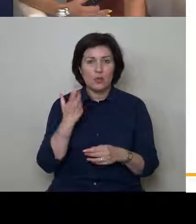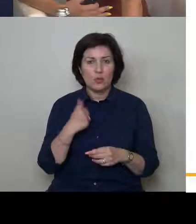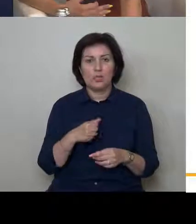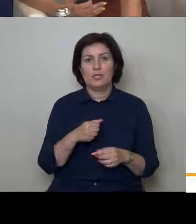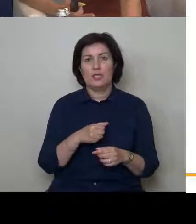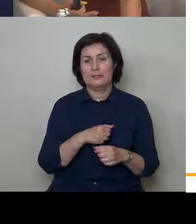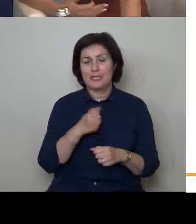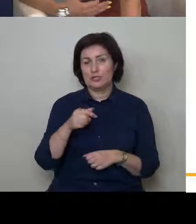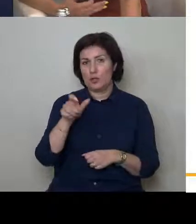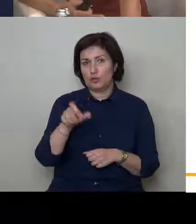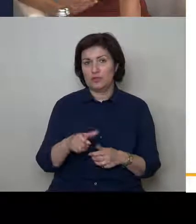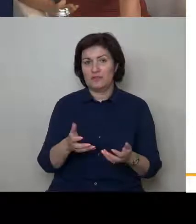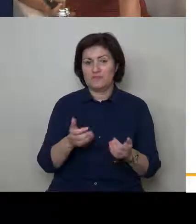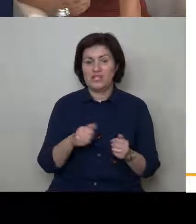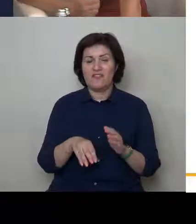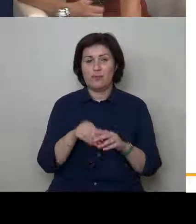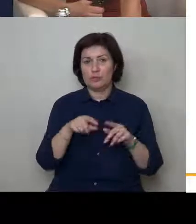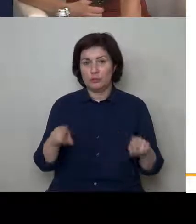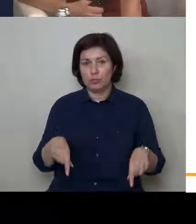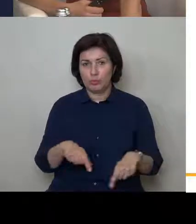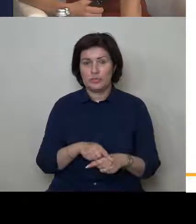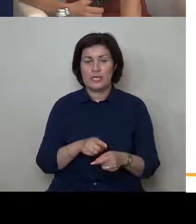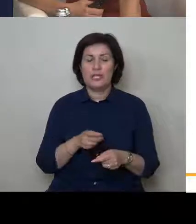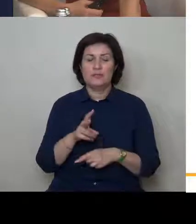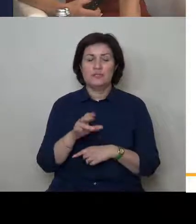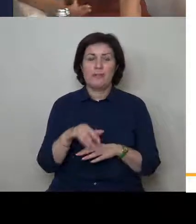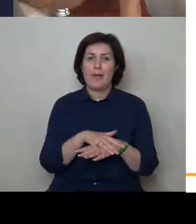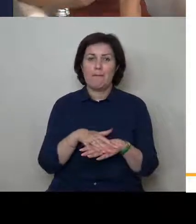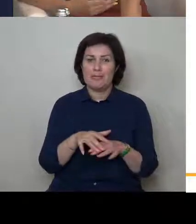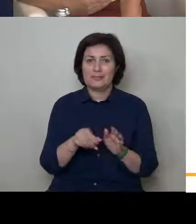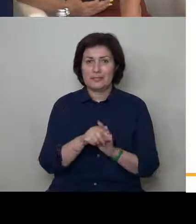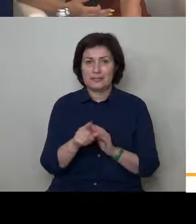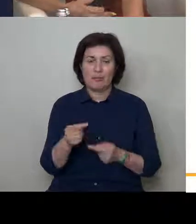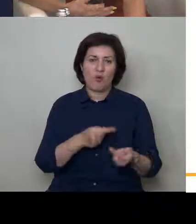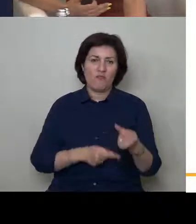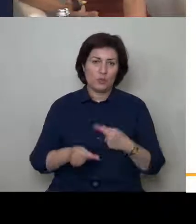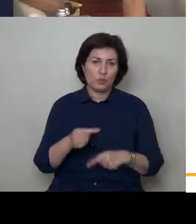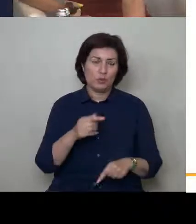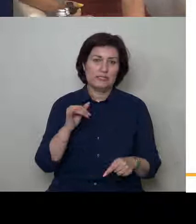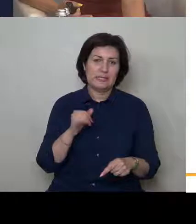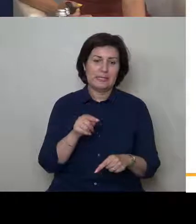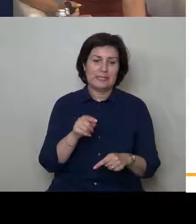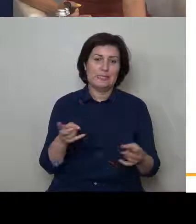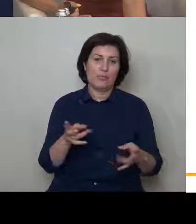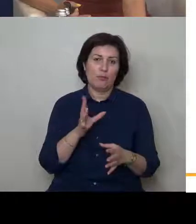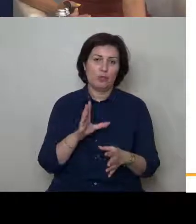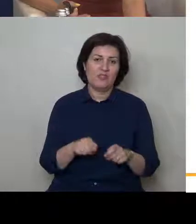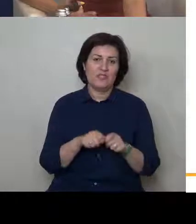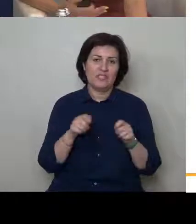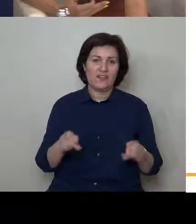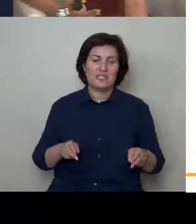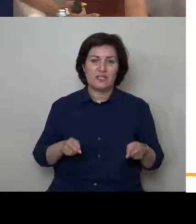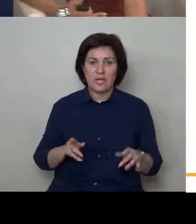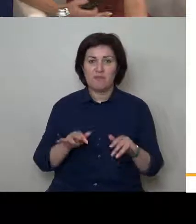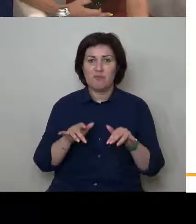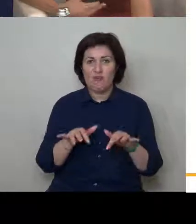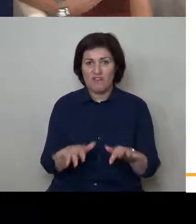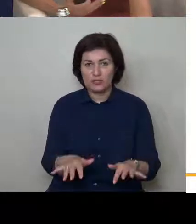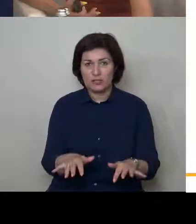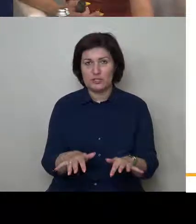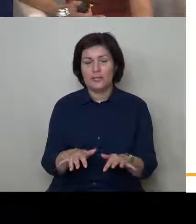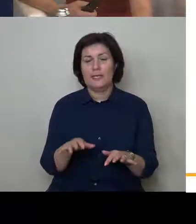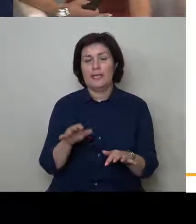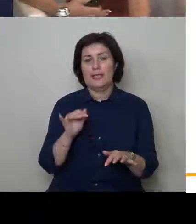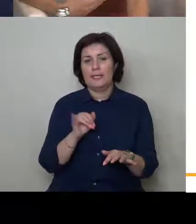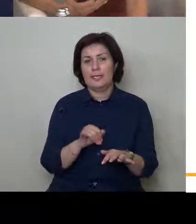True, but when we really have situations when, for example, an elderly person takes the